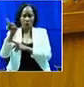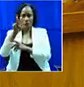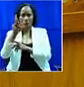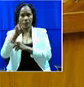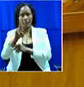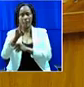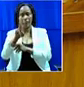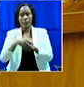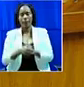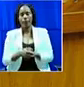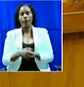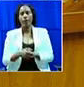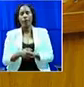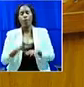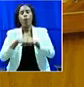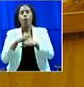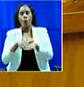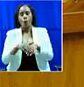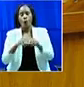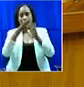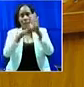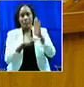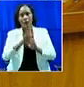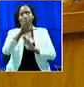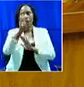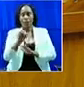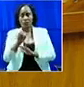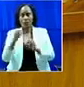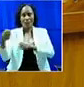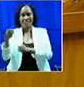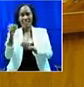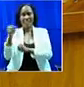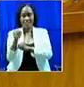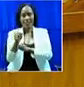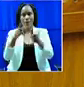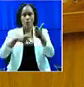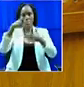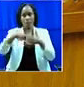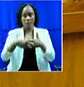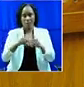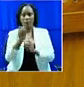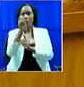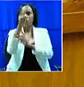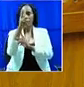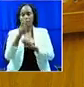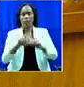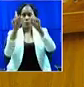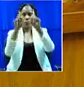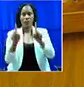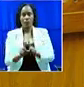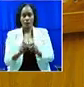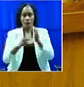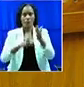Moreover, a list of 50 strategic integrated projects and 12 special projects